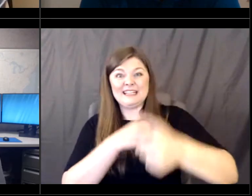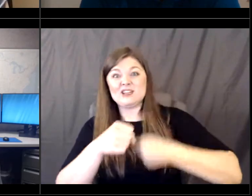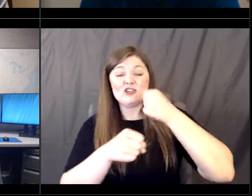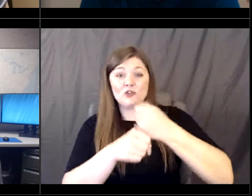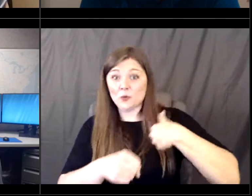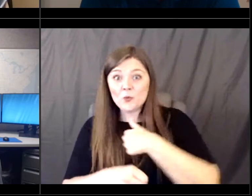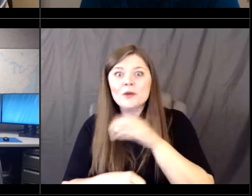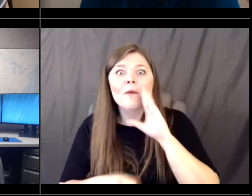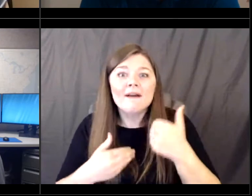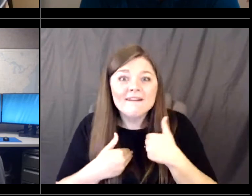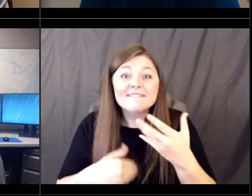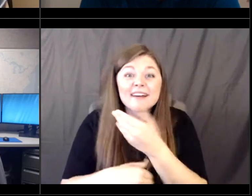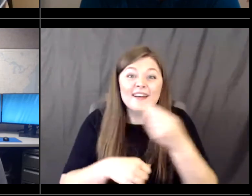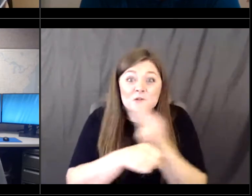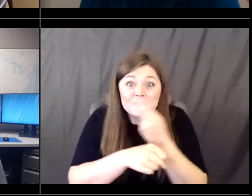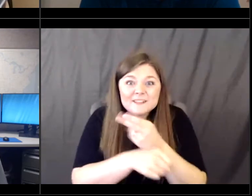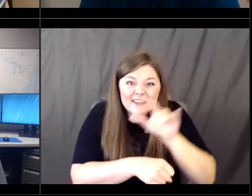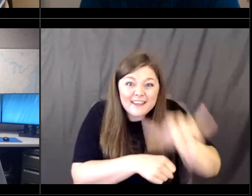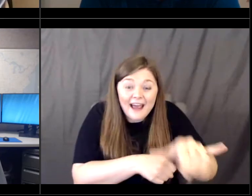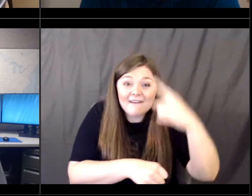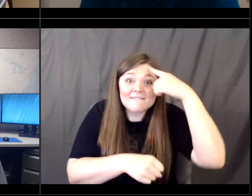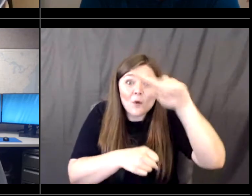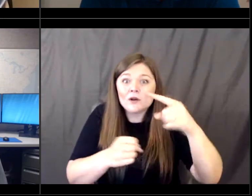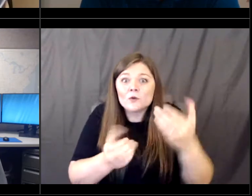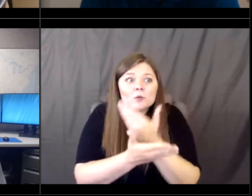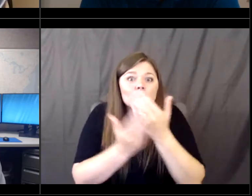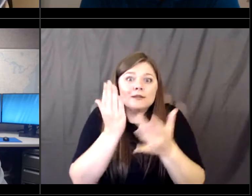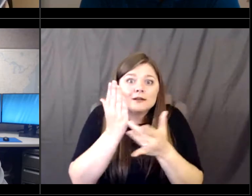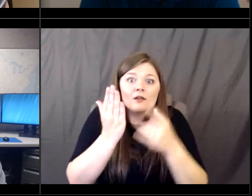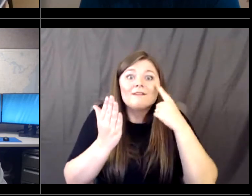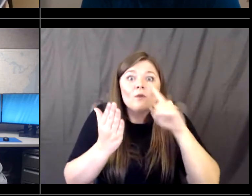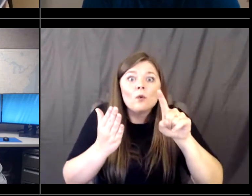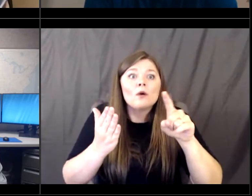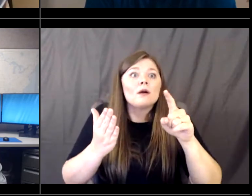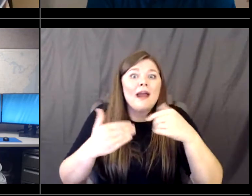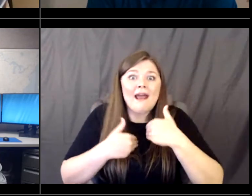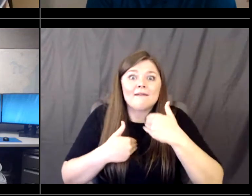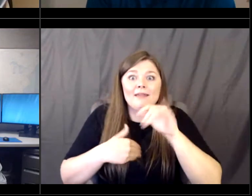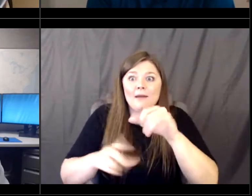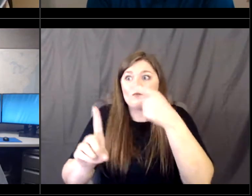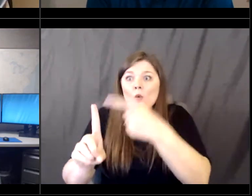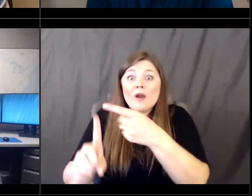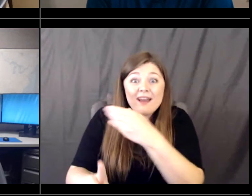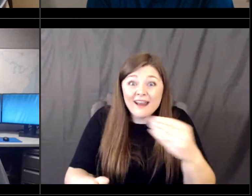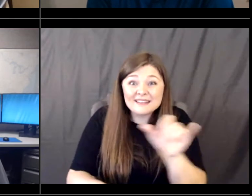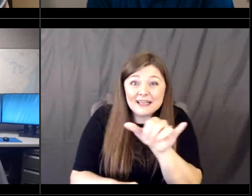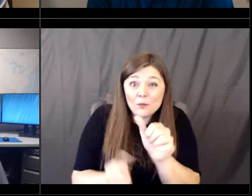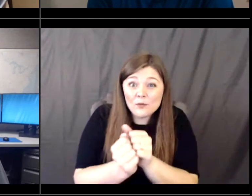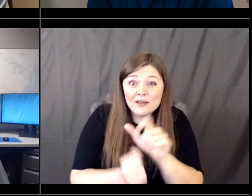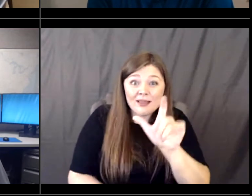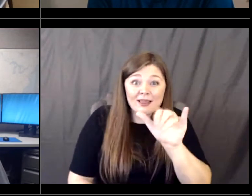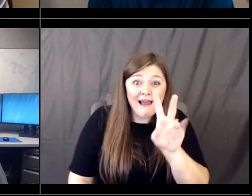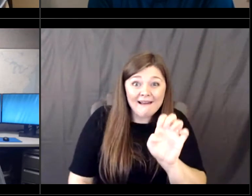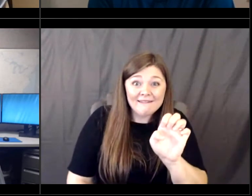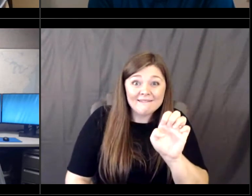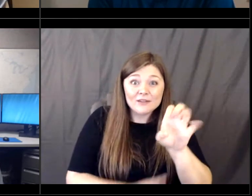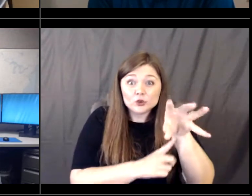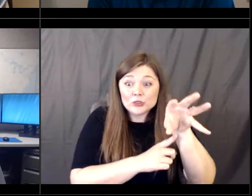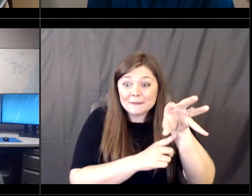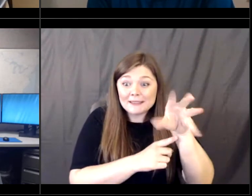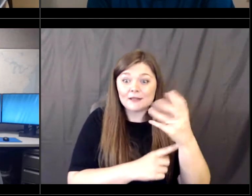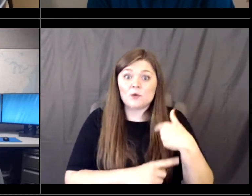integrating the new technologies to get us to that point where we can, and then we're seeing that with live streaming too, that the live streaming services